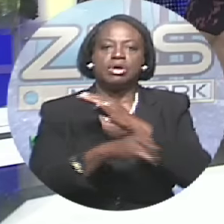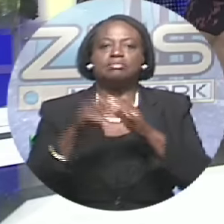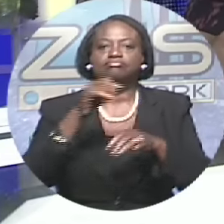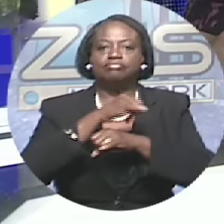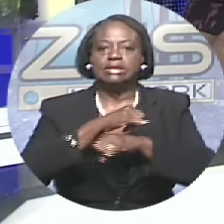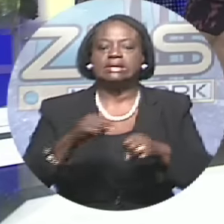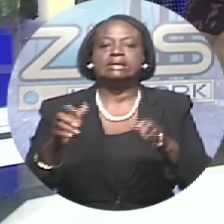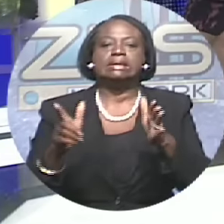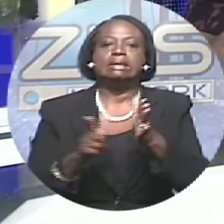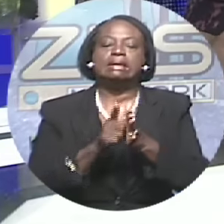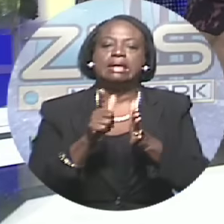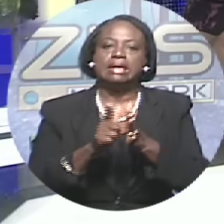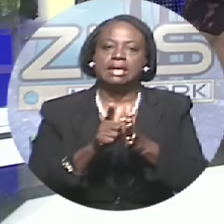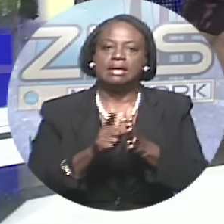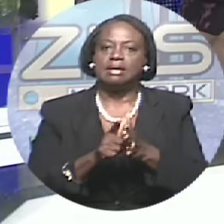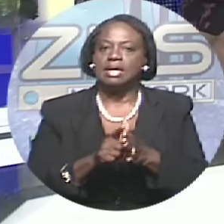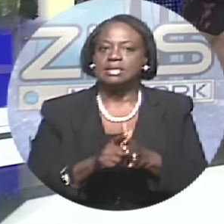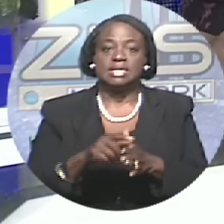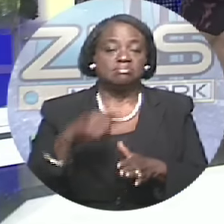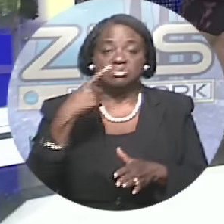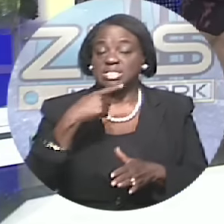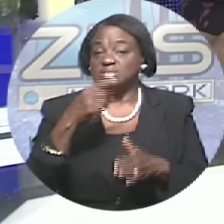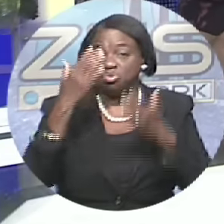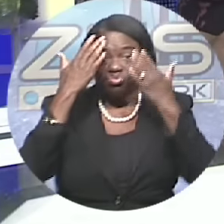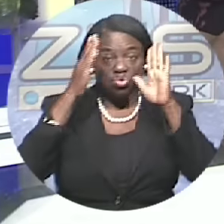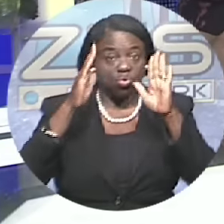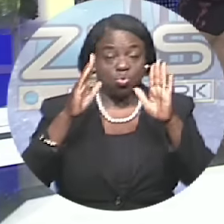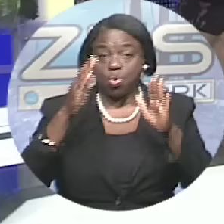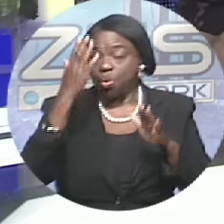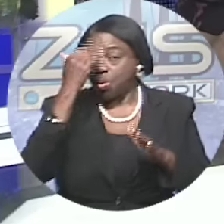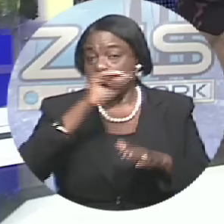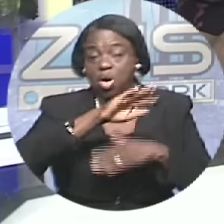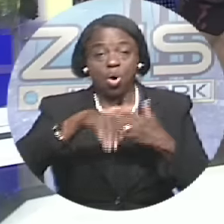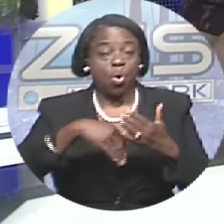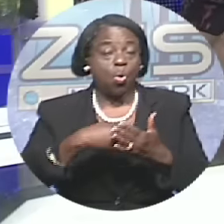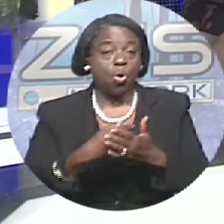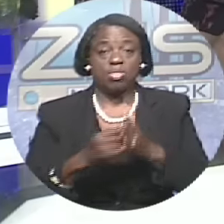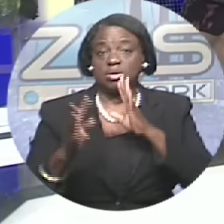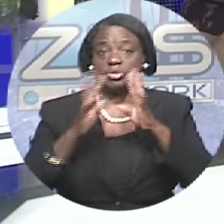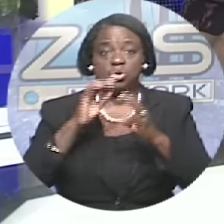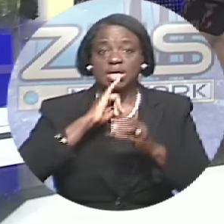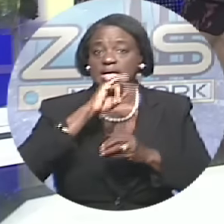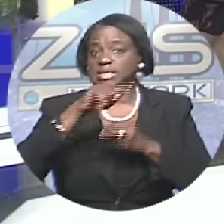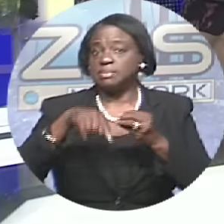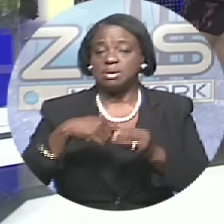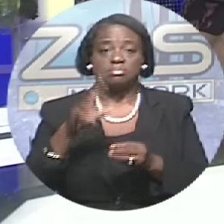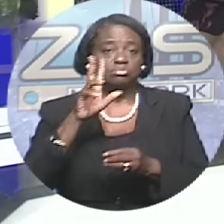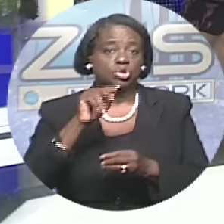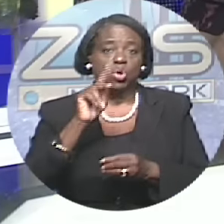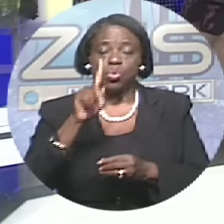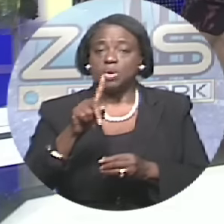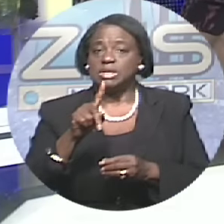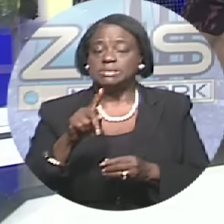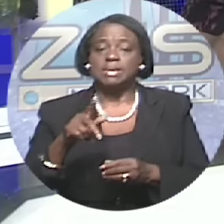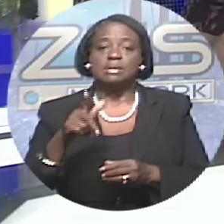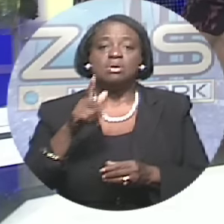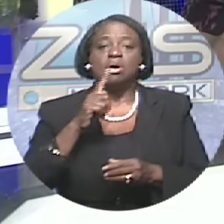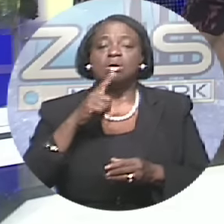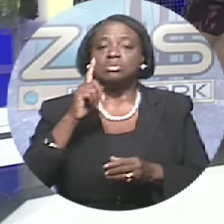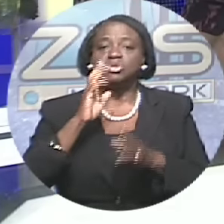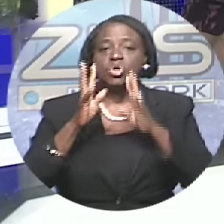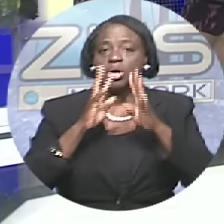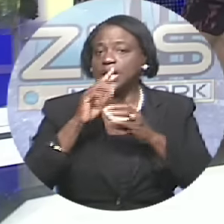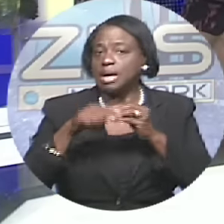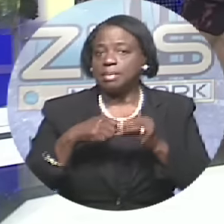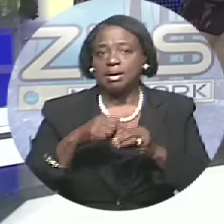he doesn't know what all the backlash for a suggestion he made is about when no one has been vocal with options to assist in addressing